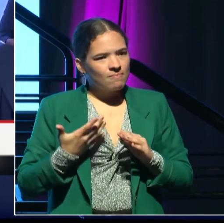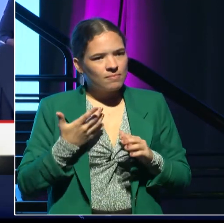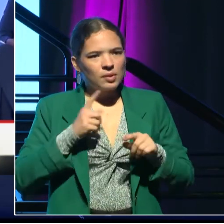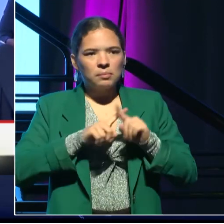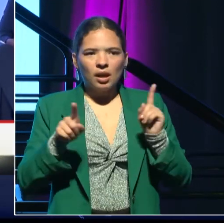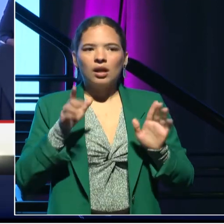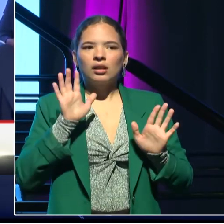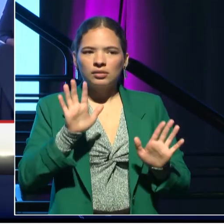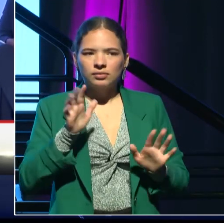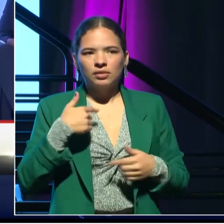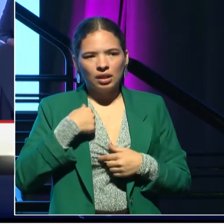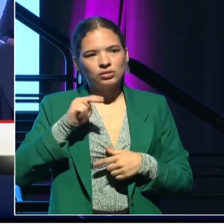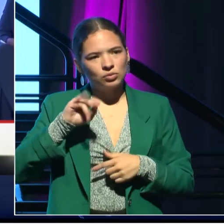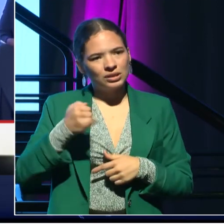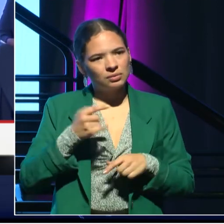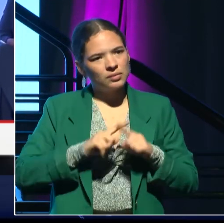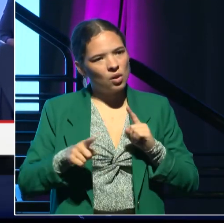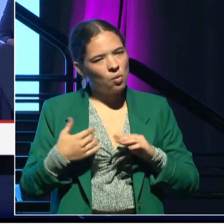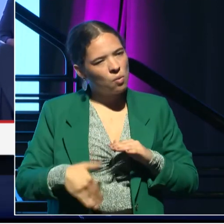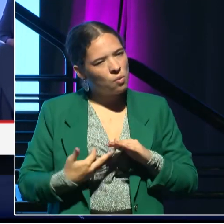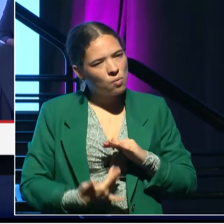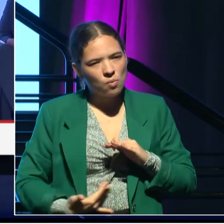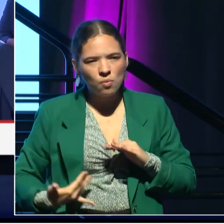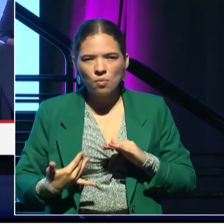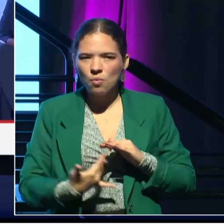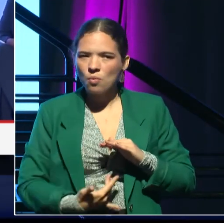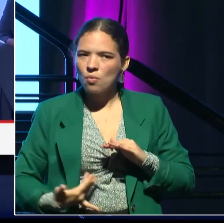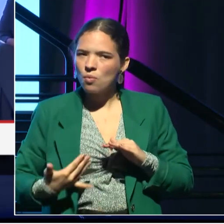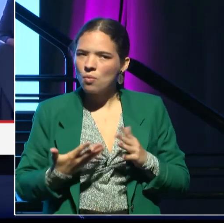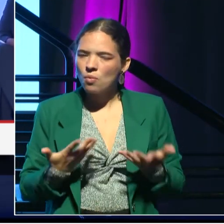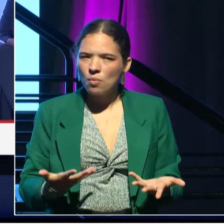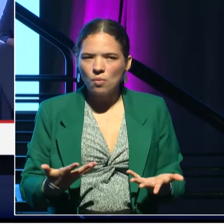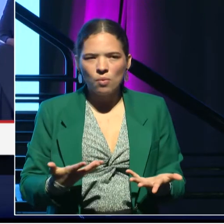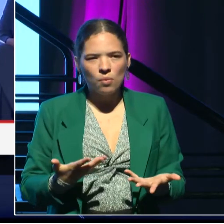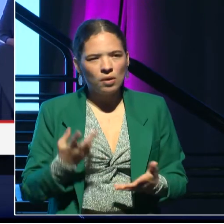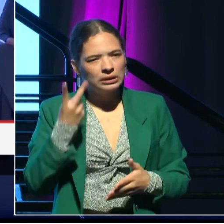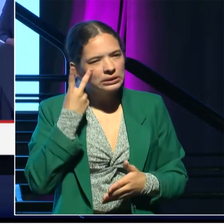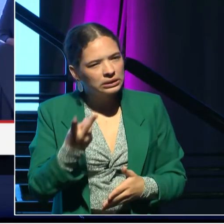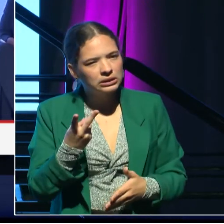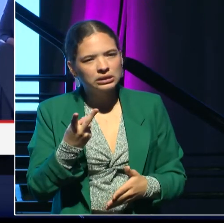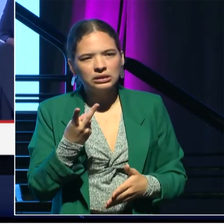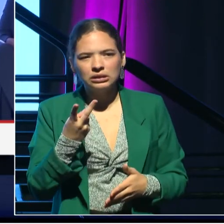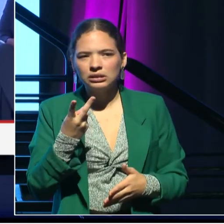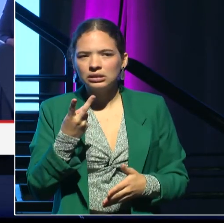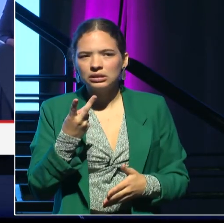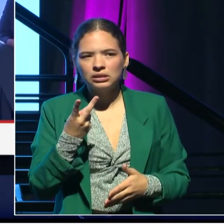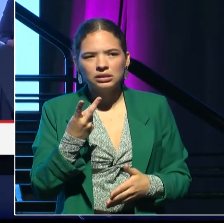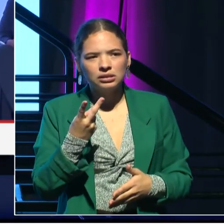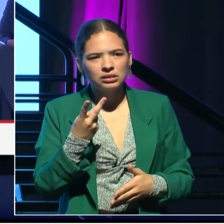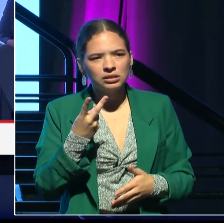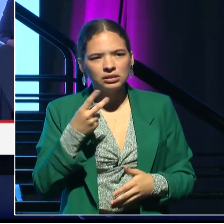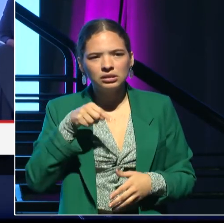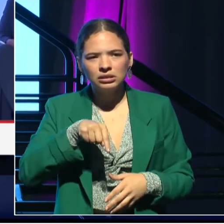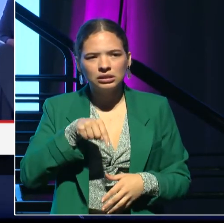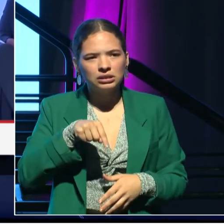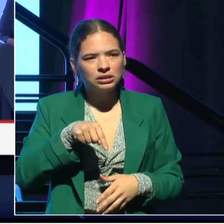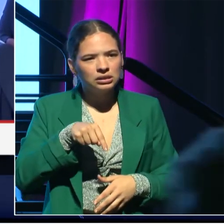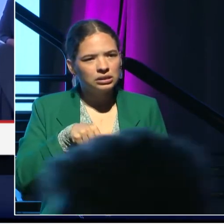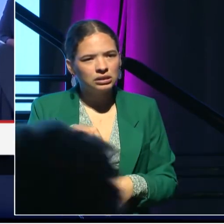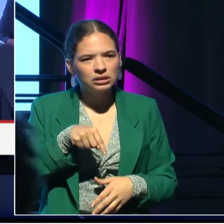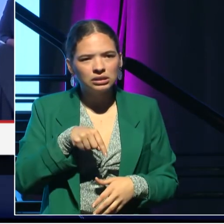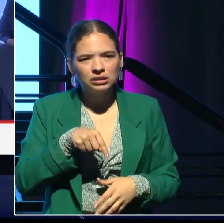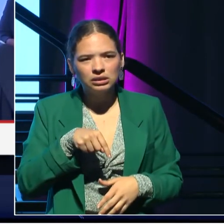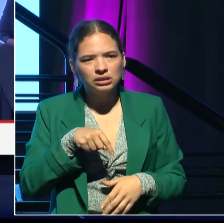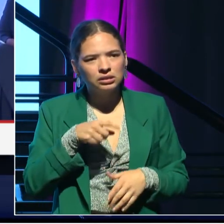but I like that term. It burns my grits when I see these. When I see these,